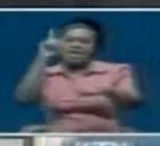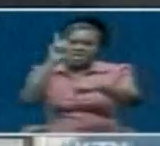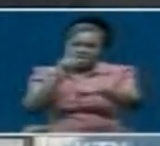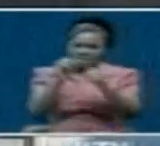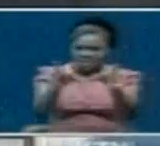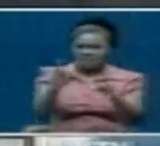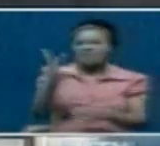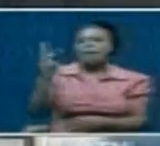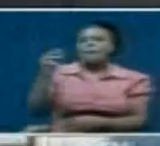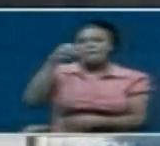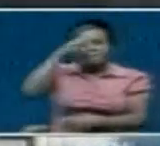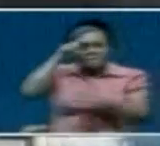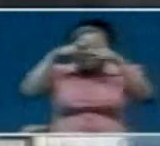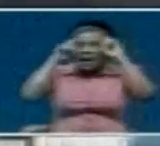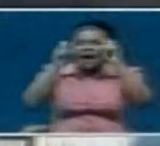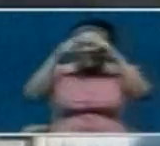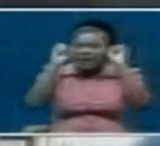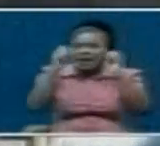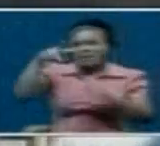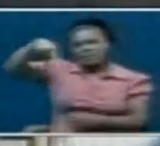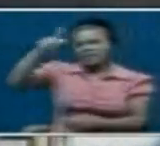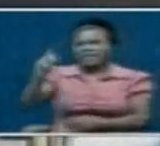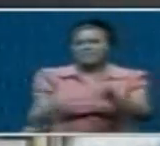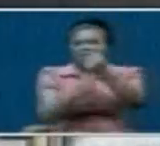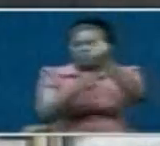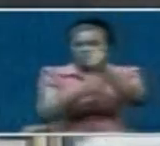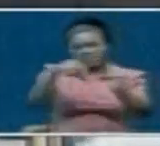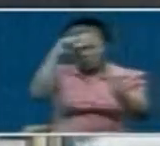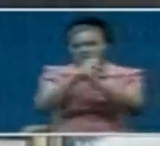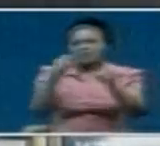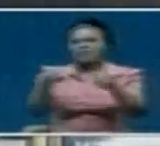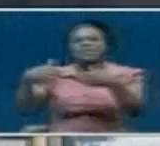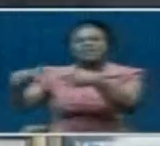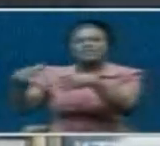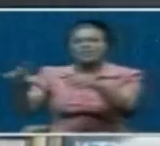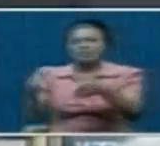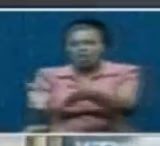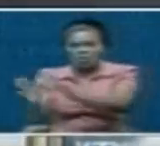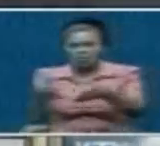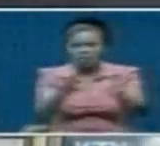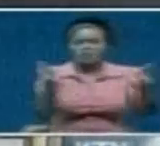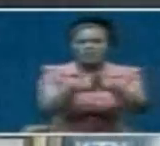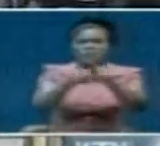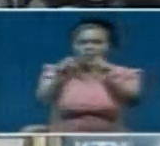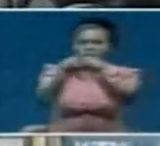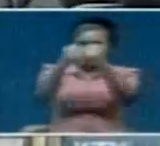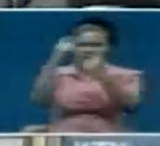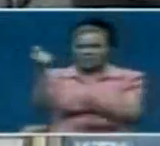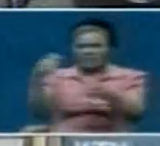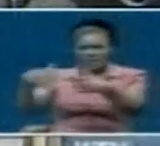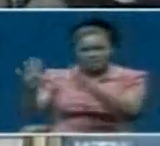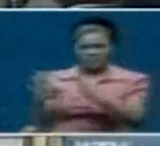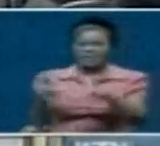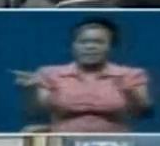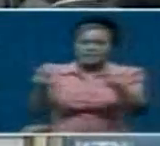Karua and Peter Kenneth are not supporting government, then they can't let an opportunity such as the Okoa movement pass them. While